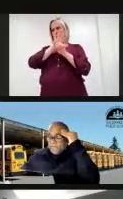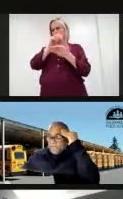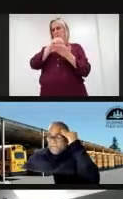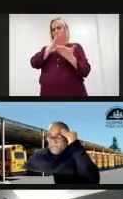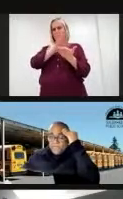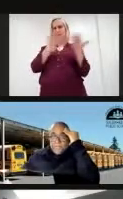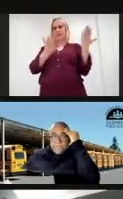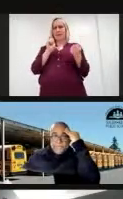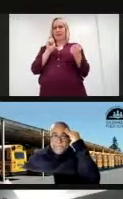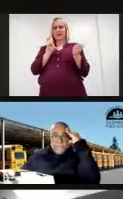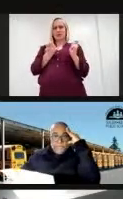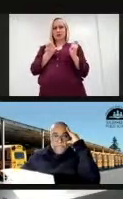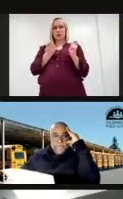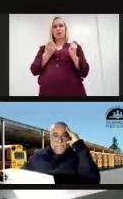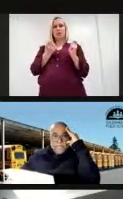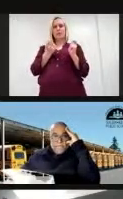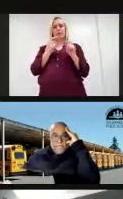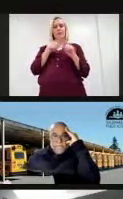might be slightly different, but